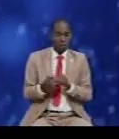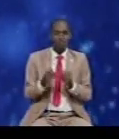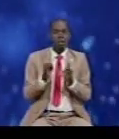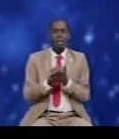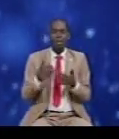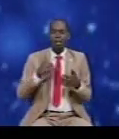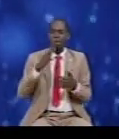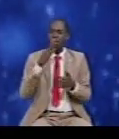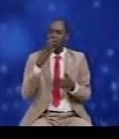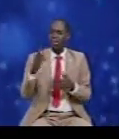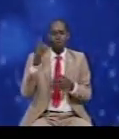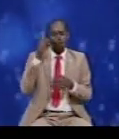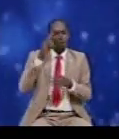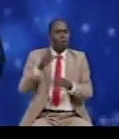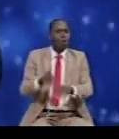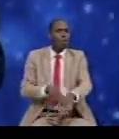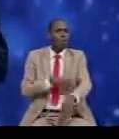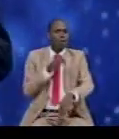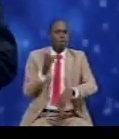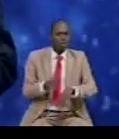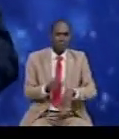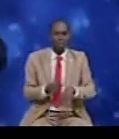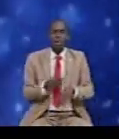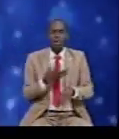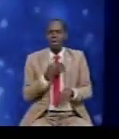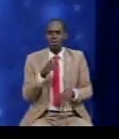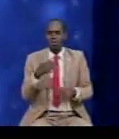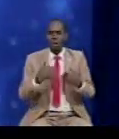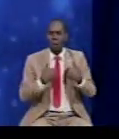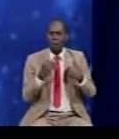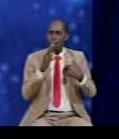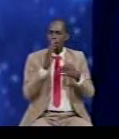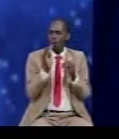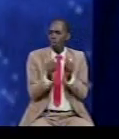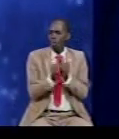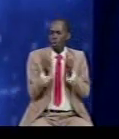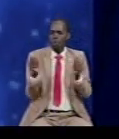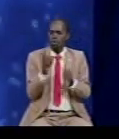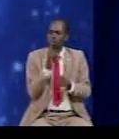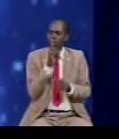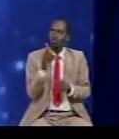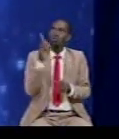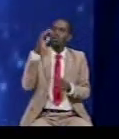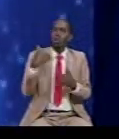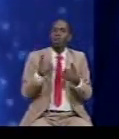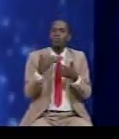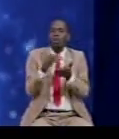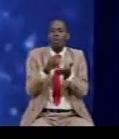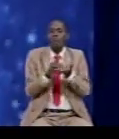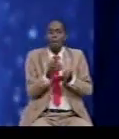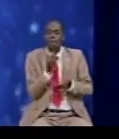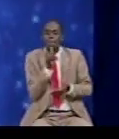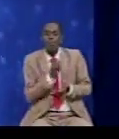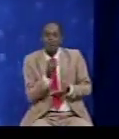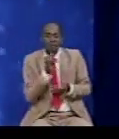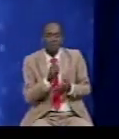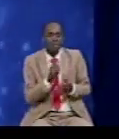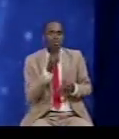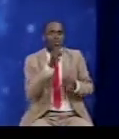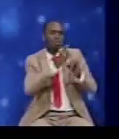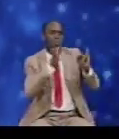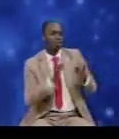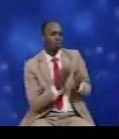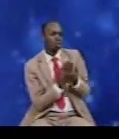we had been without the true God. We had some private God somewhere, some strange God